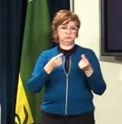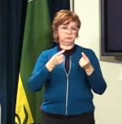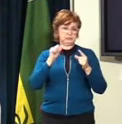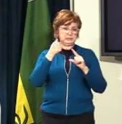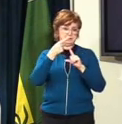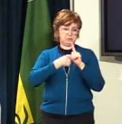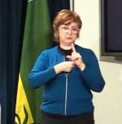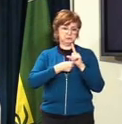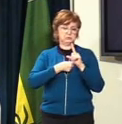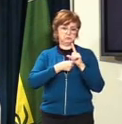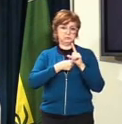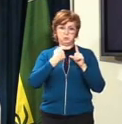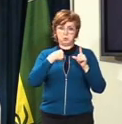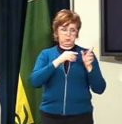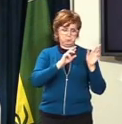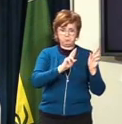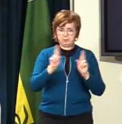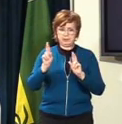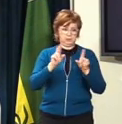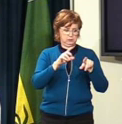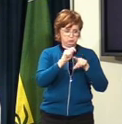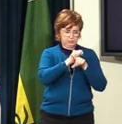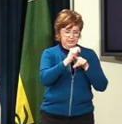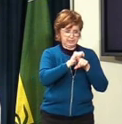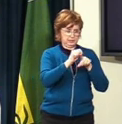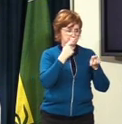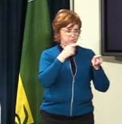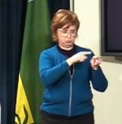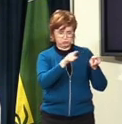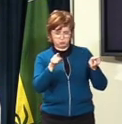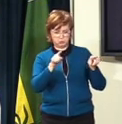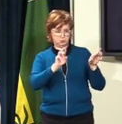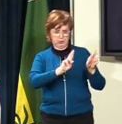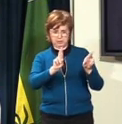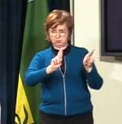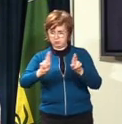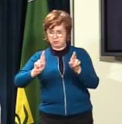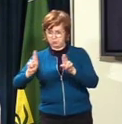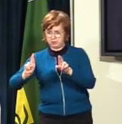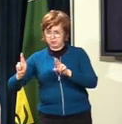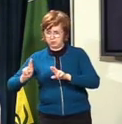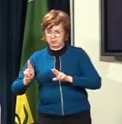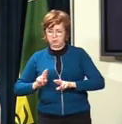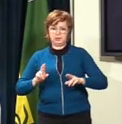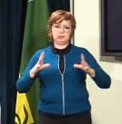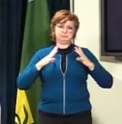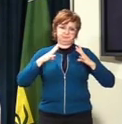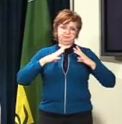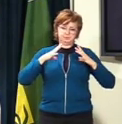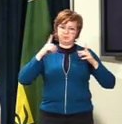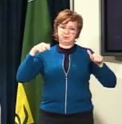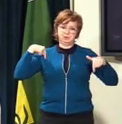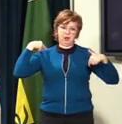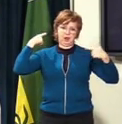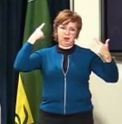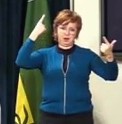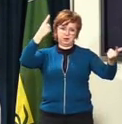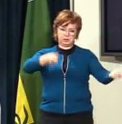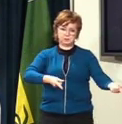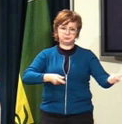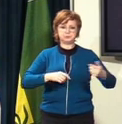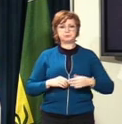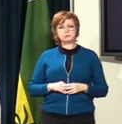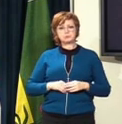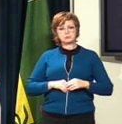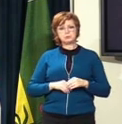actually support COVID response and ensure that as we execute on the plans and as people start getting COVID across the province